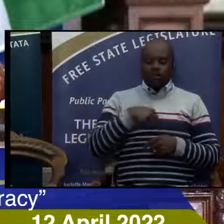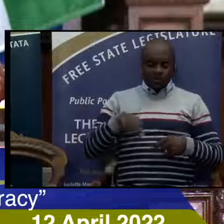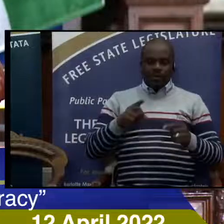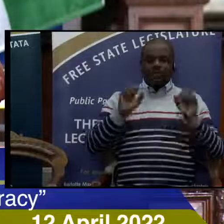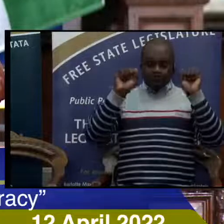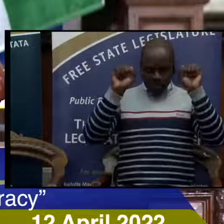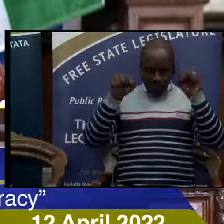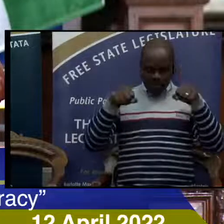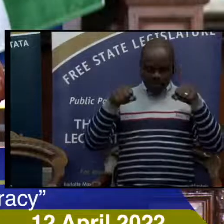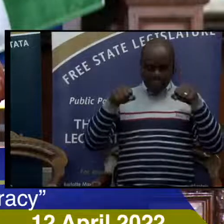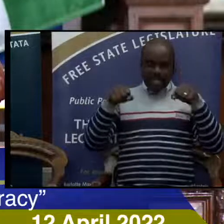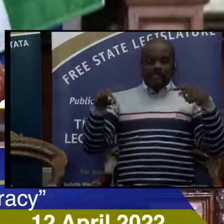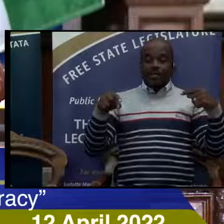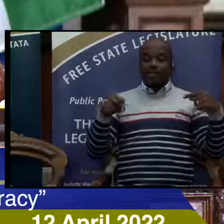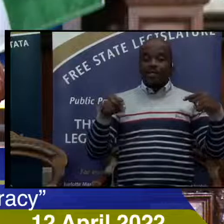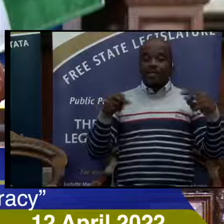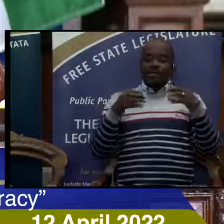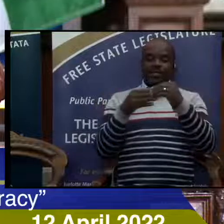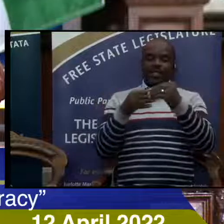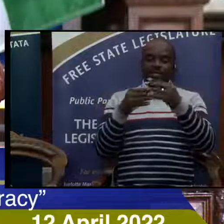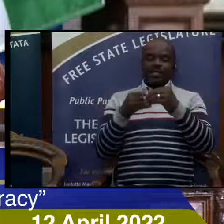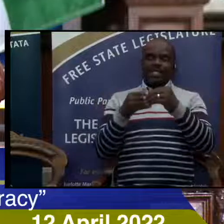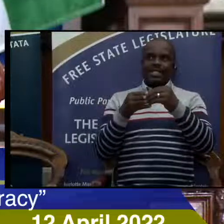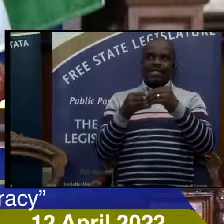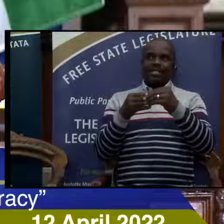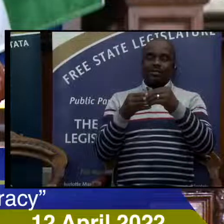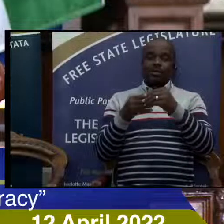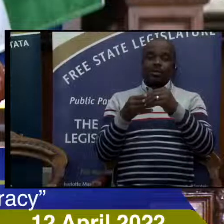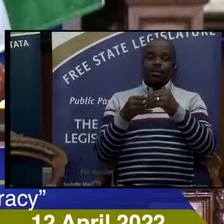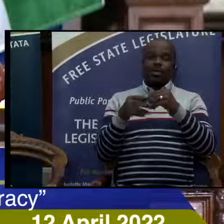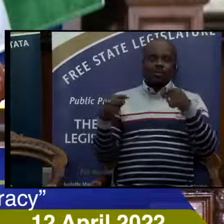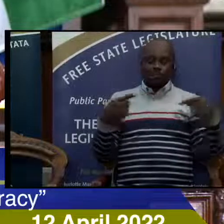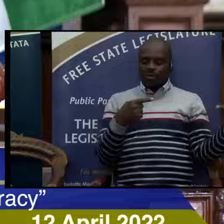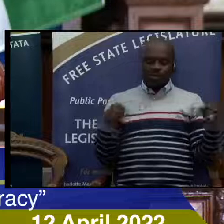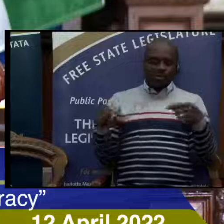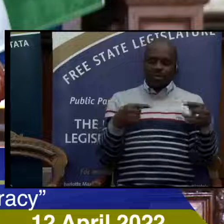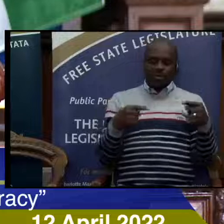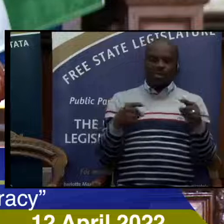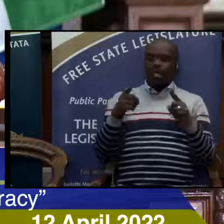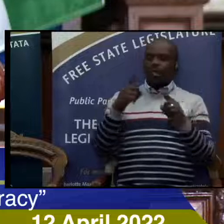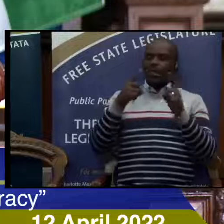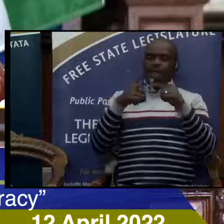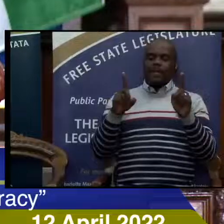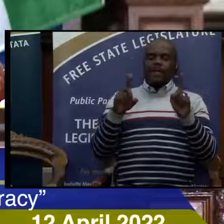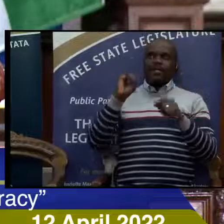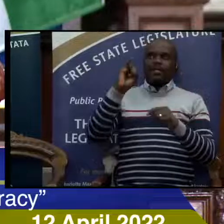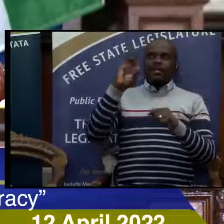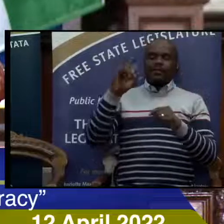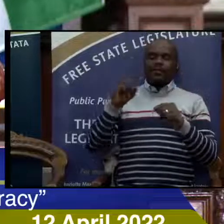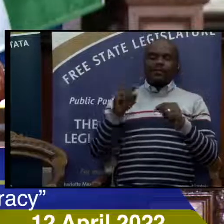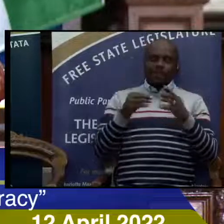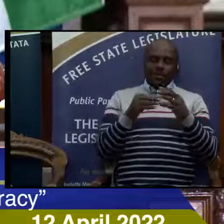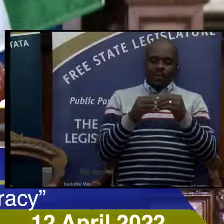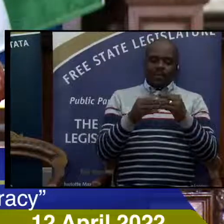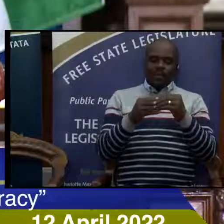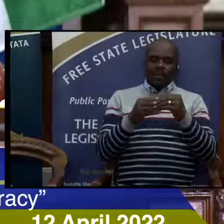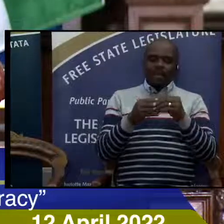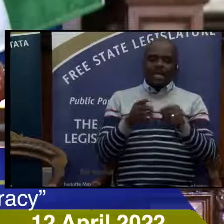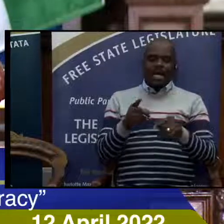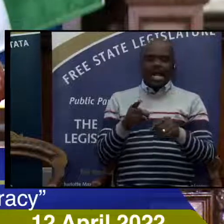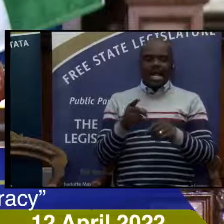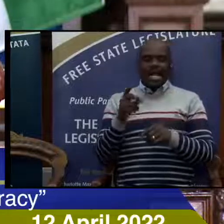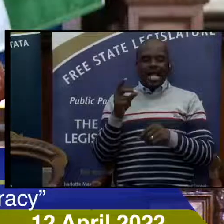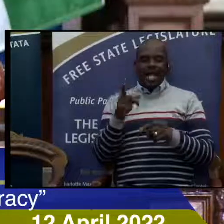debate, but when a member refers specifically to a particular member